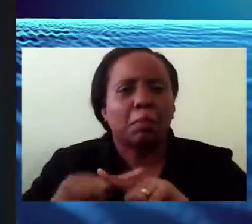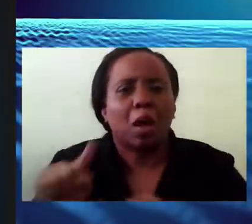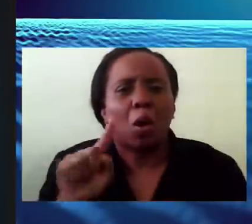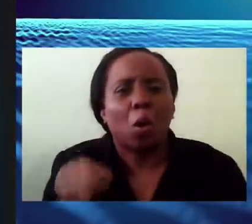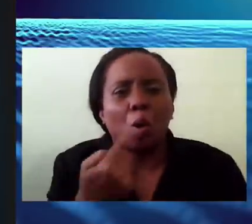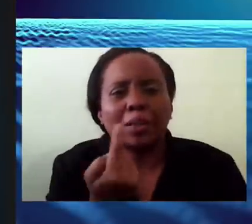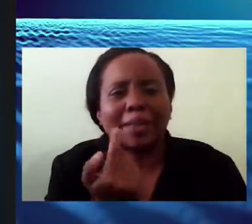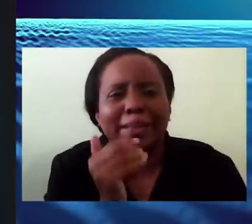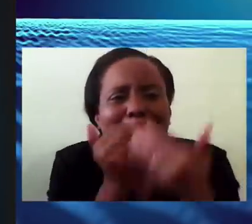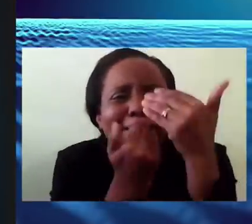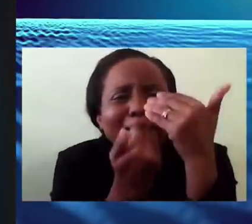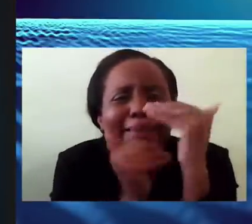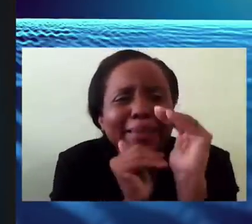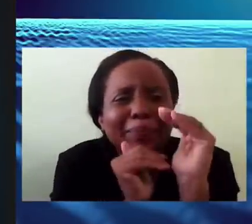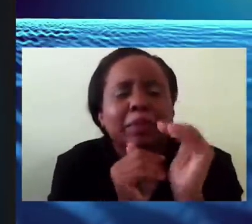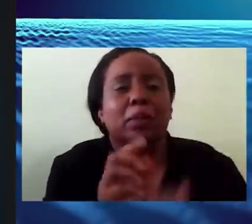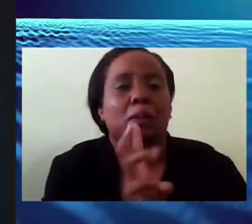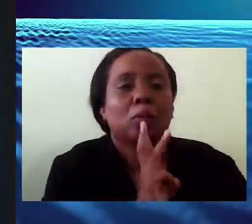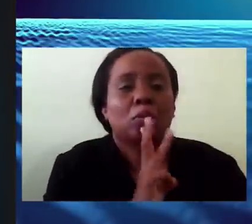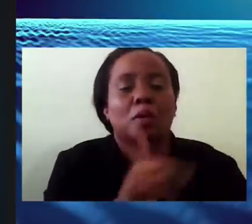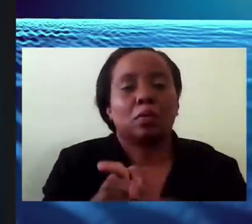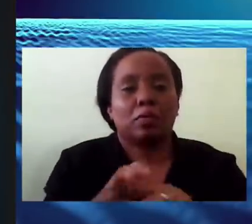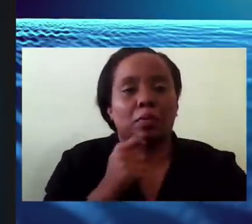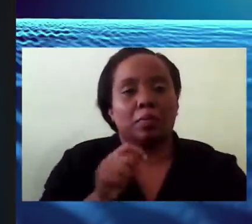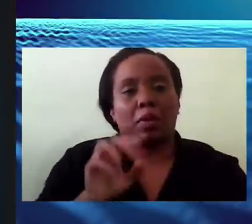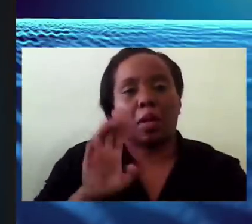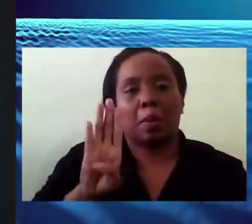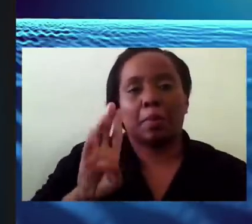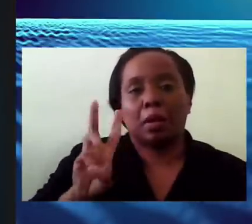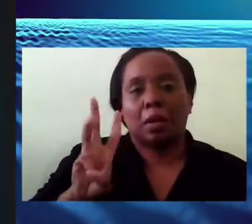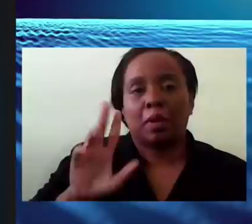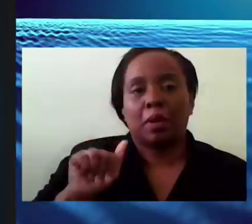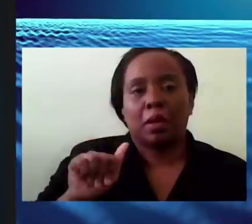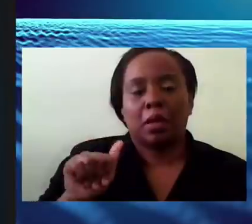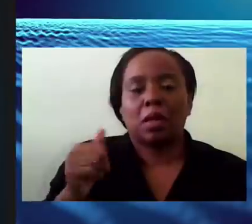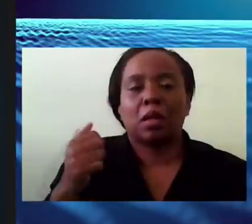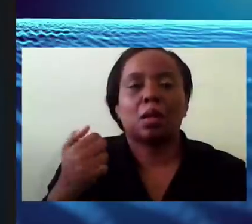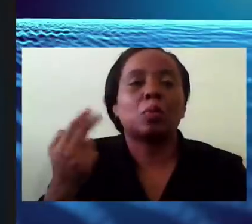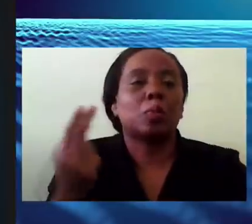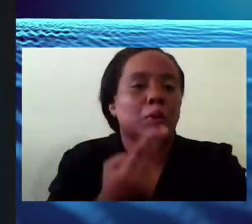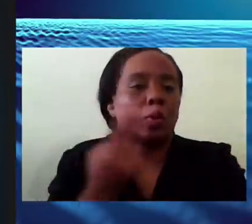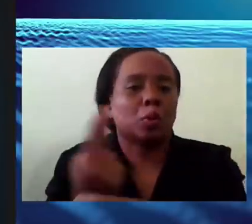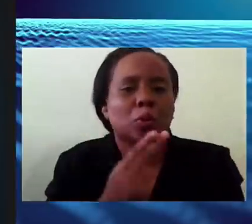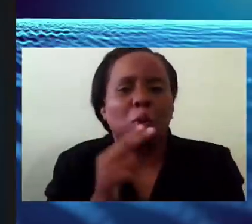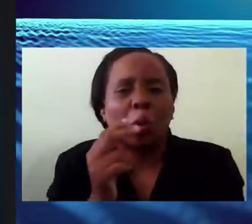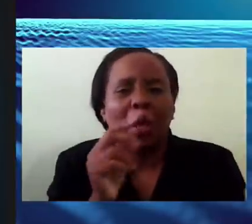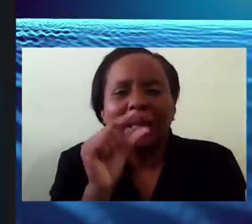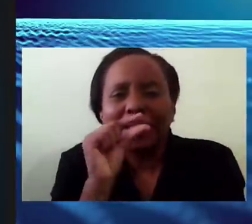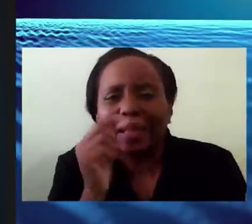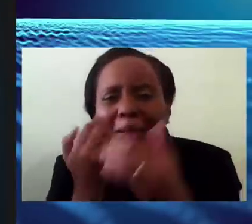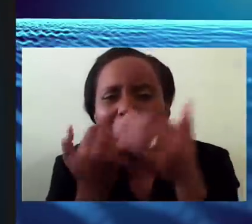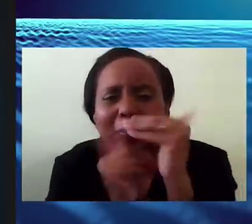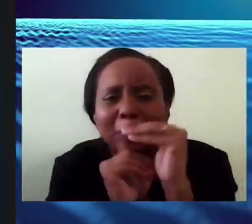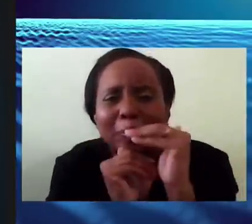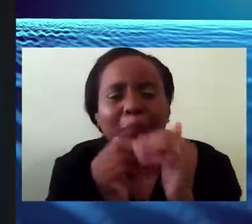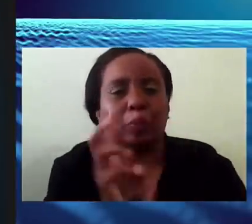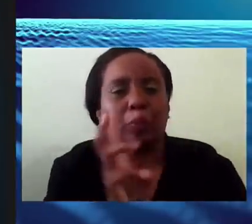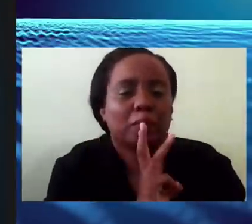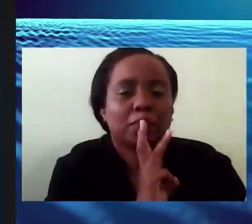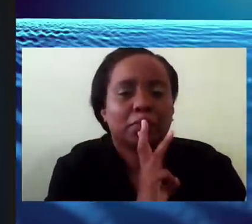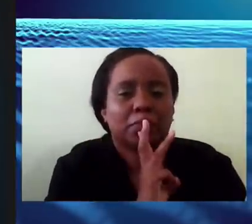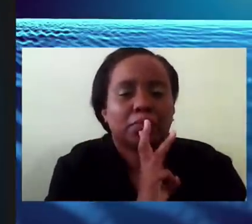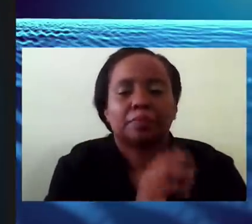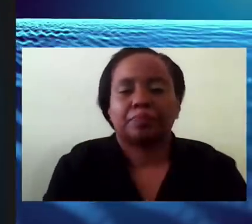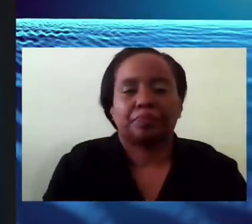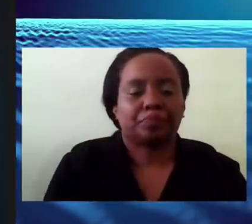minimal water from the Barbados Water Authority's distribution network was used in cleaning up the airport, and minimal water from the BWA